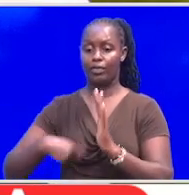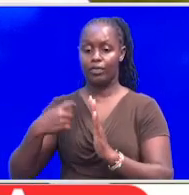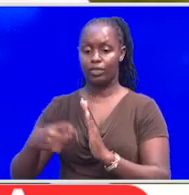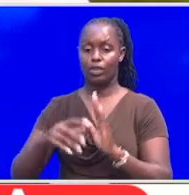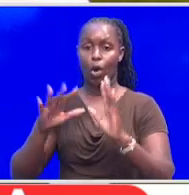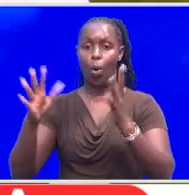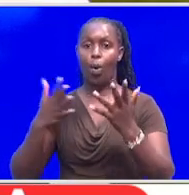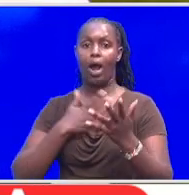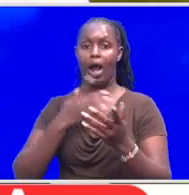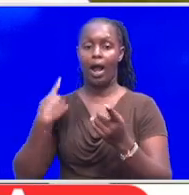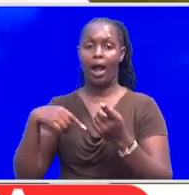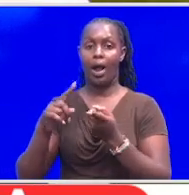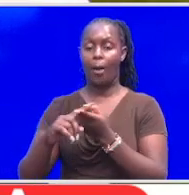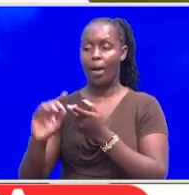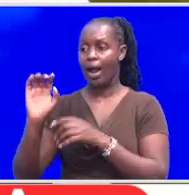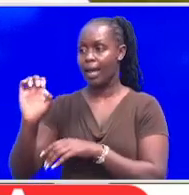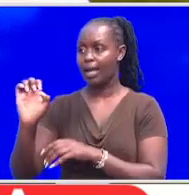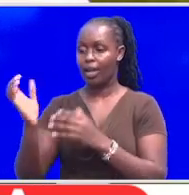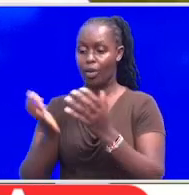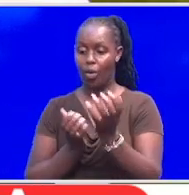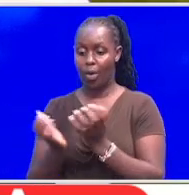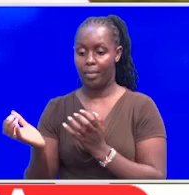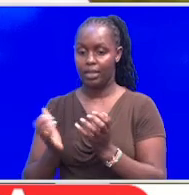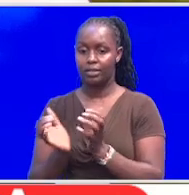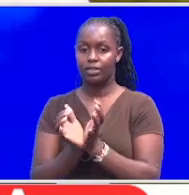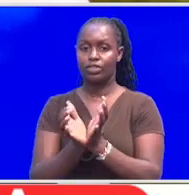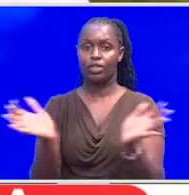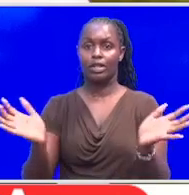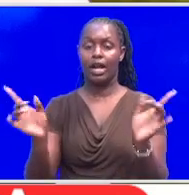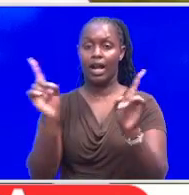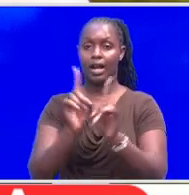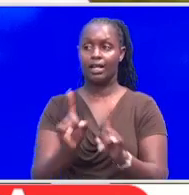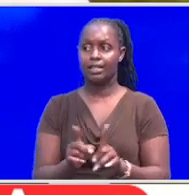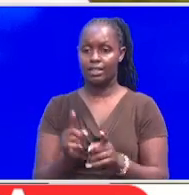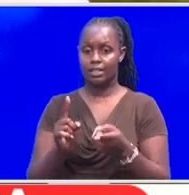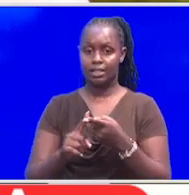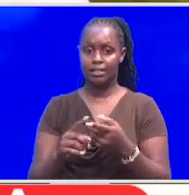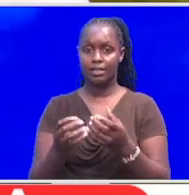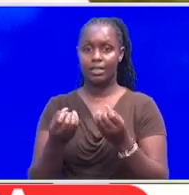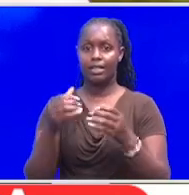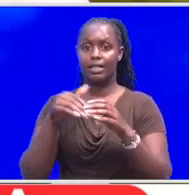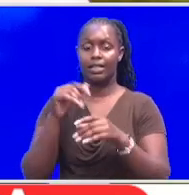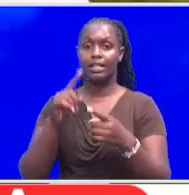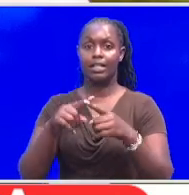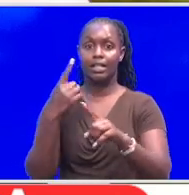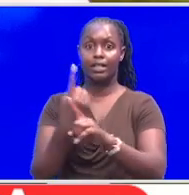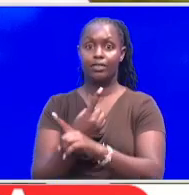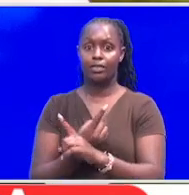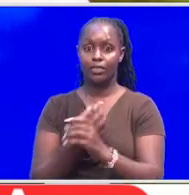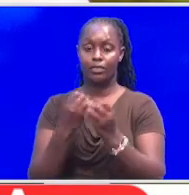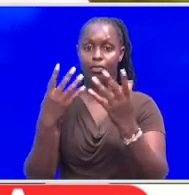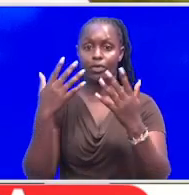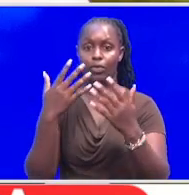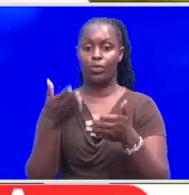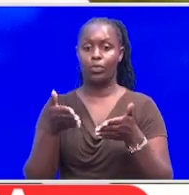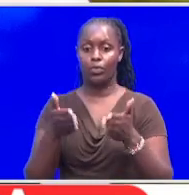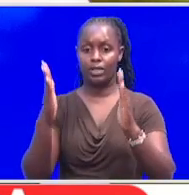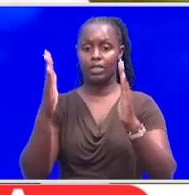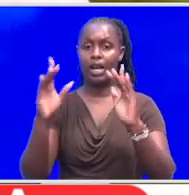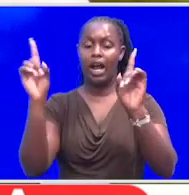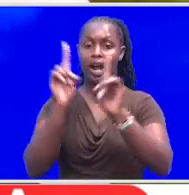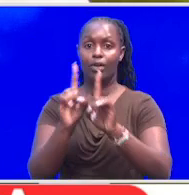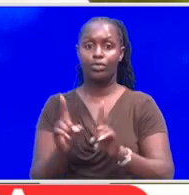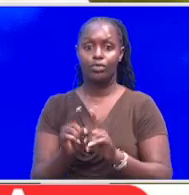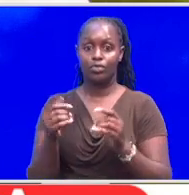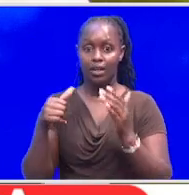B2B commerce in general, has been operating for ages in a certain way, relying on distribution networks. And it's